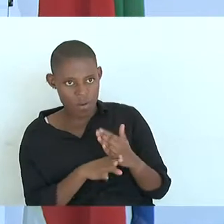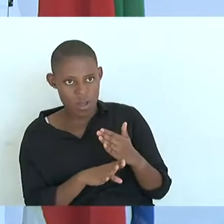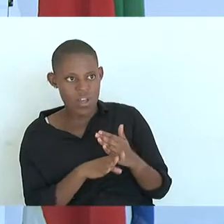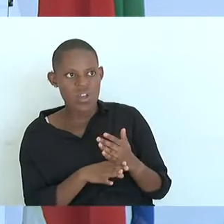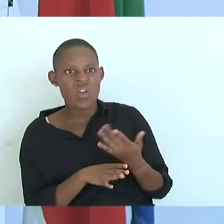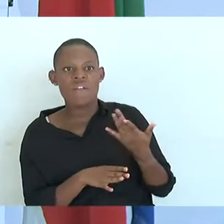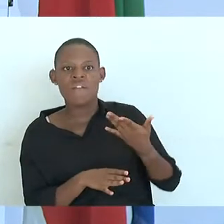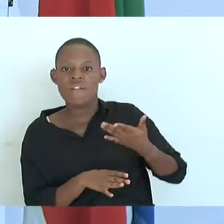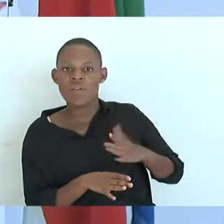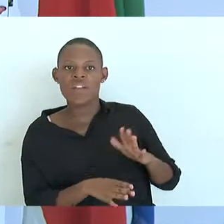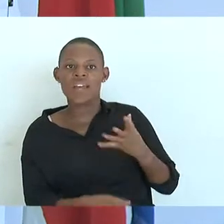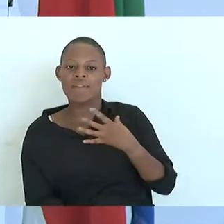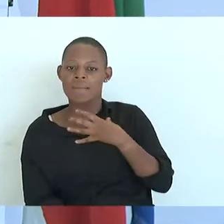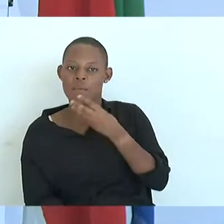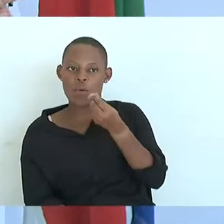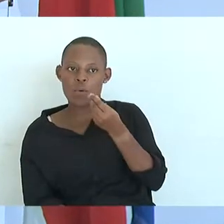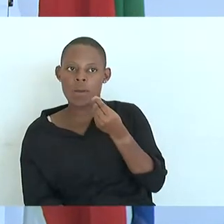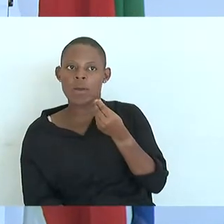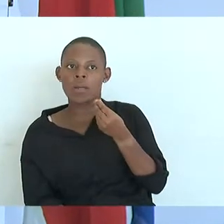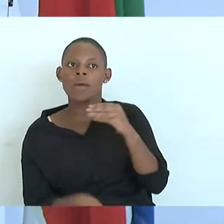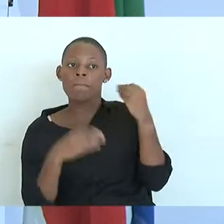owner. We must follow up this